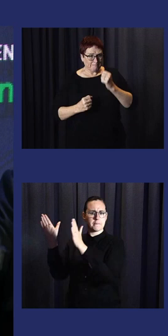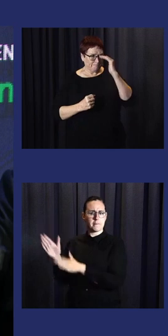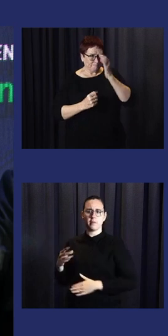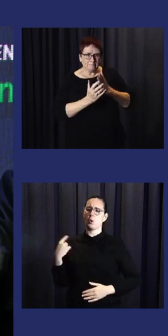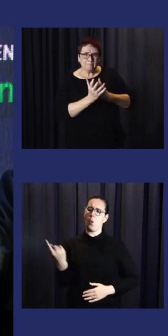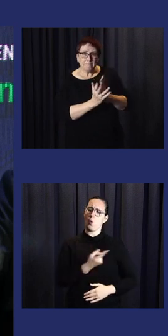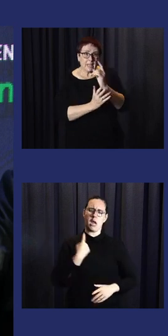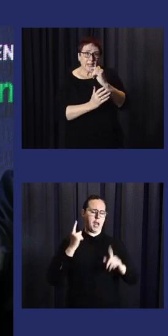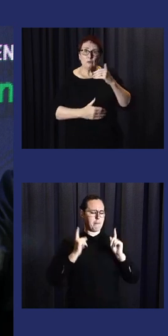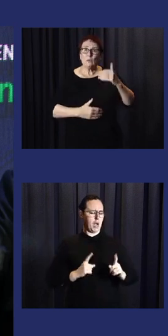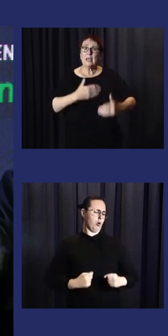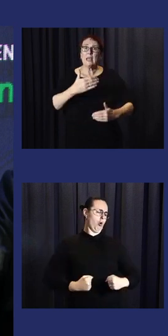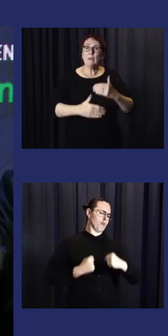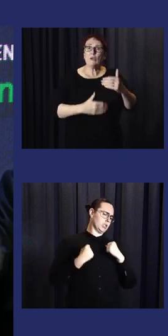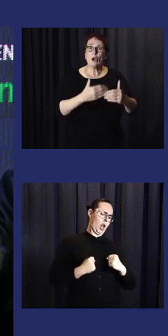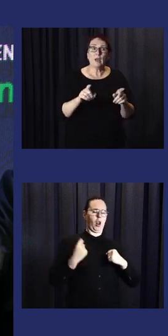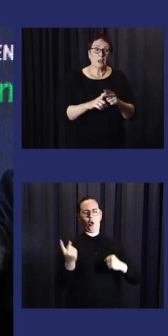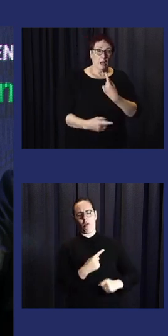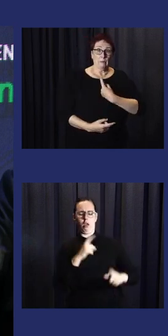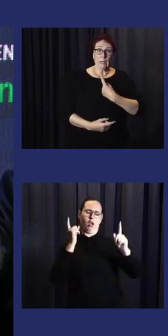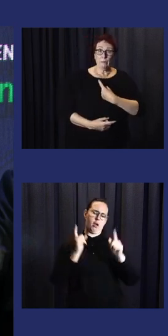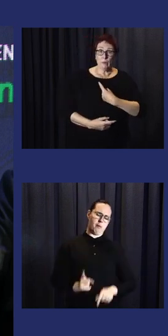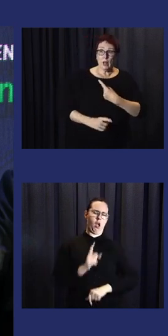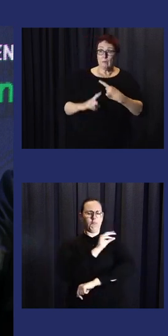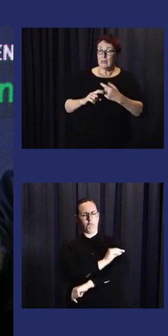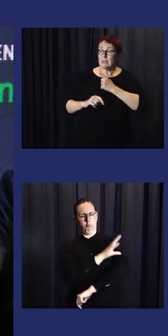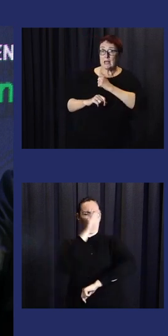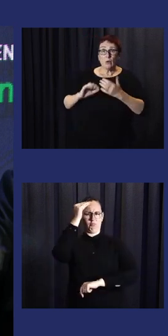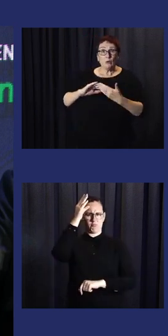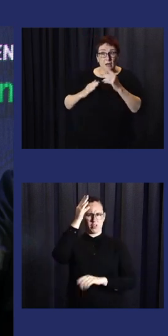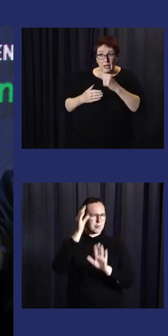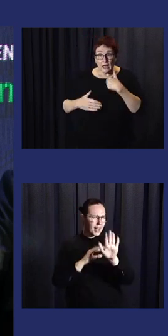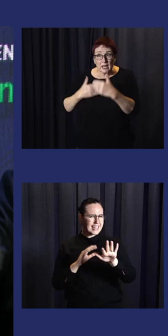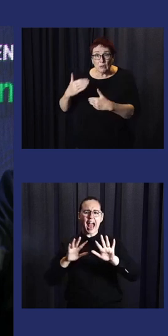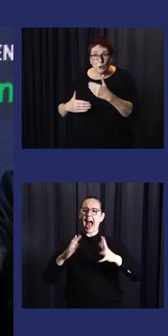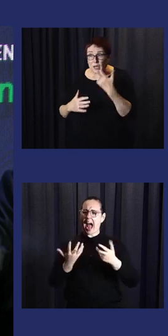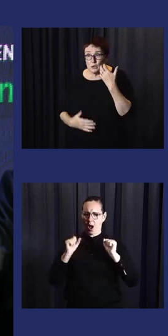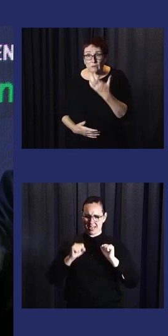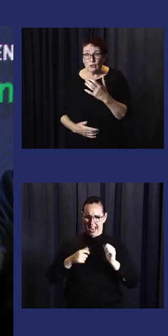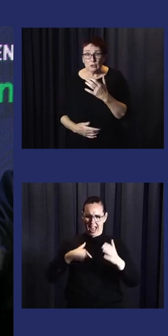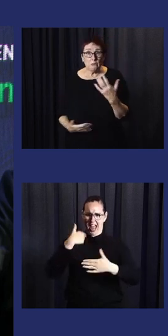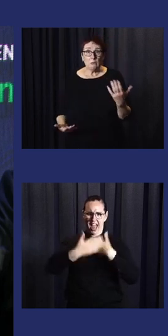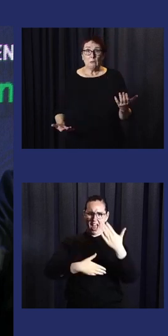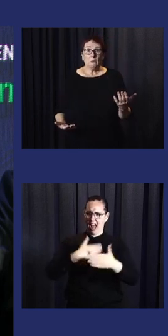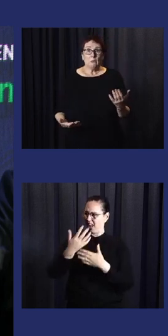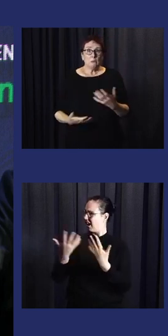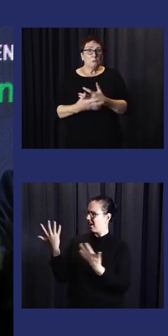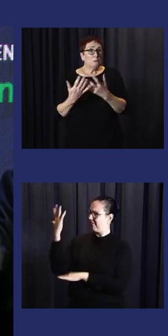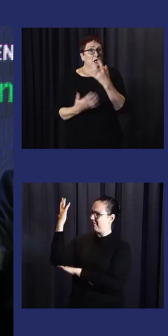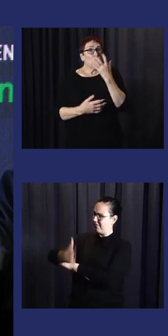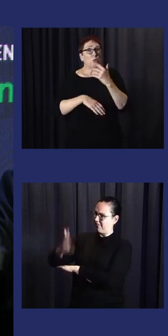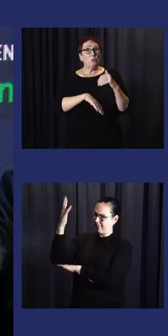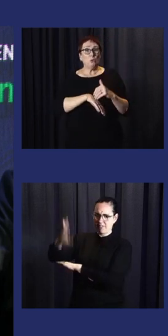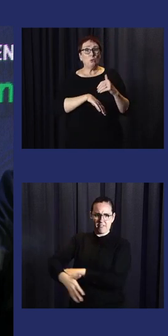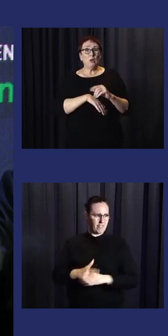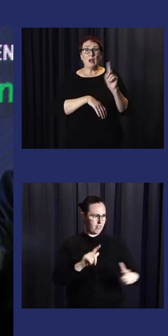maintain ourselves as individuals and as societies as we move forward into these really troubled times. And so when we're looking